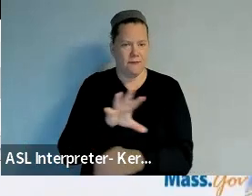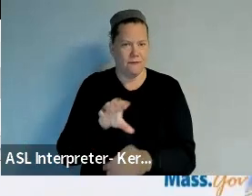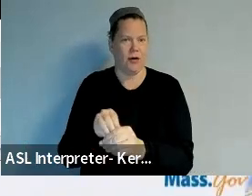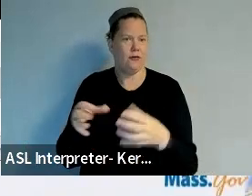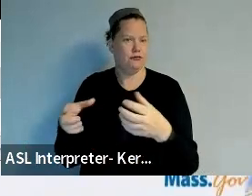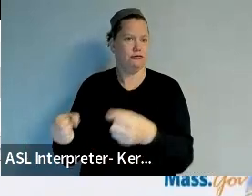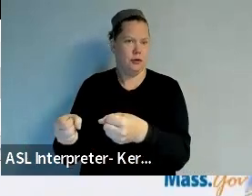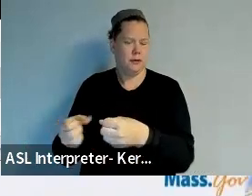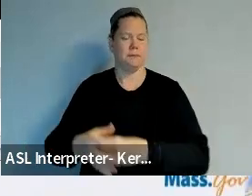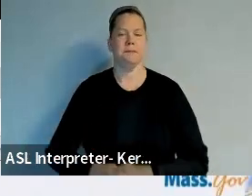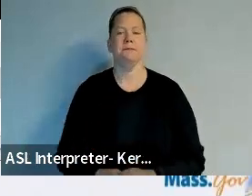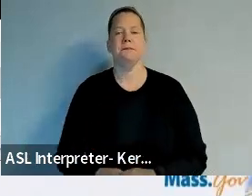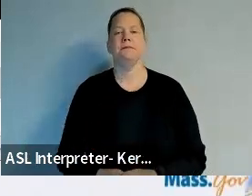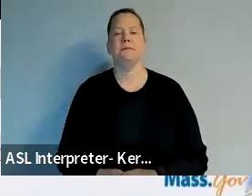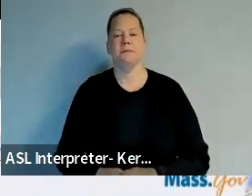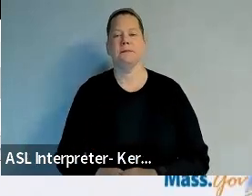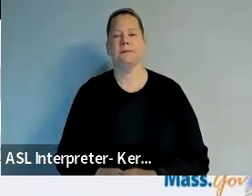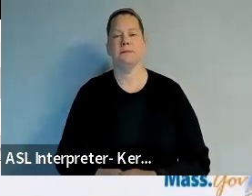the restraint.